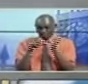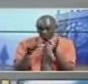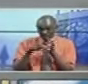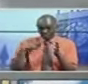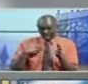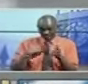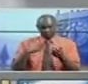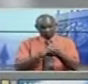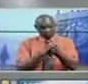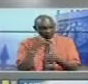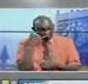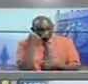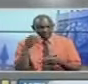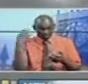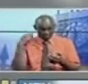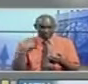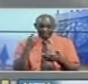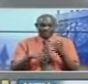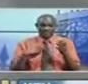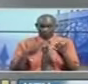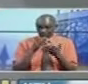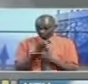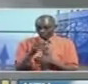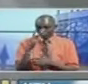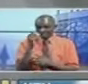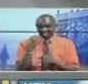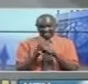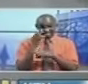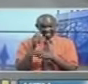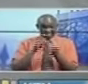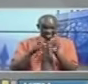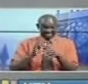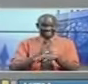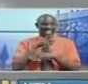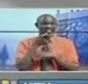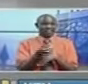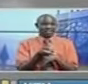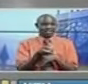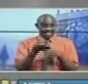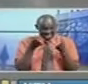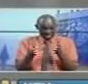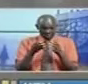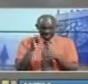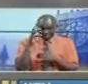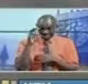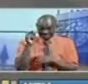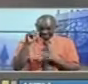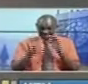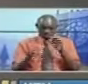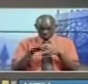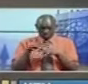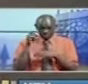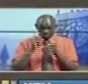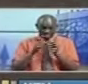including doping, which has featured prominently throughout the 2013 athletics calendar. Meanwhile, the Imenti South Road Race Monday